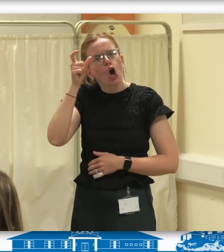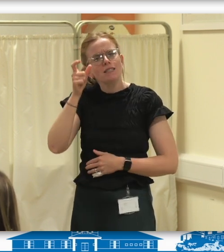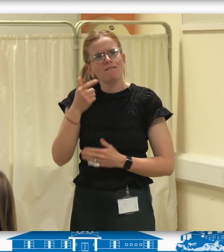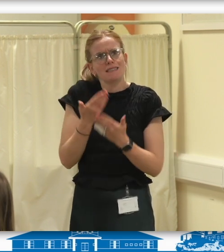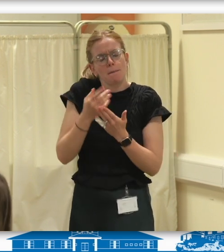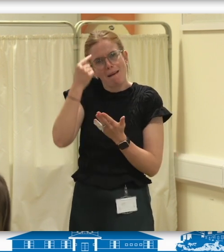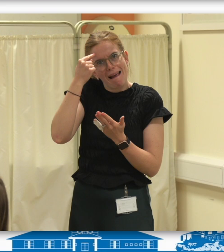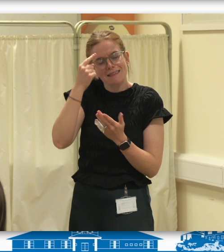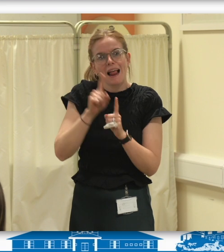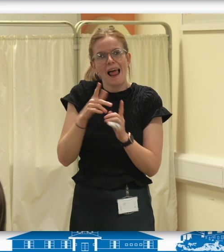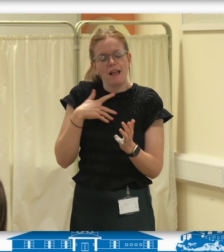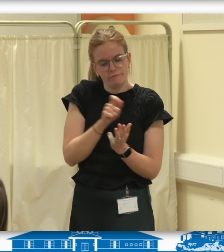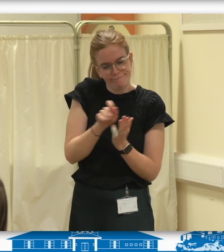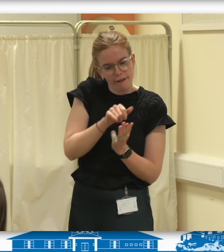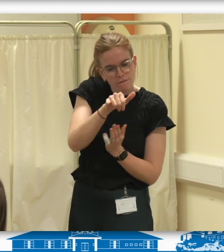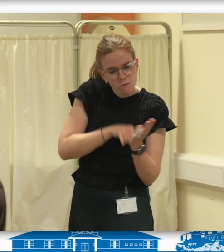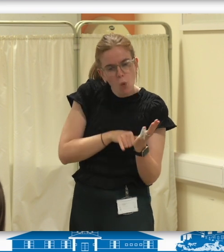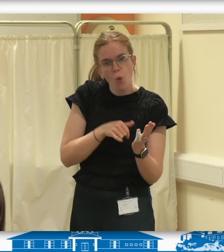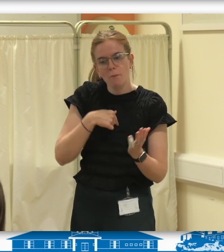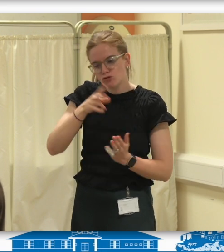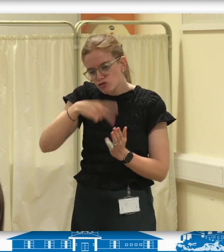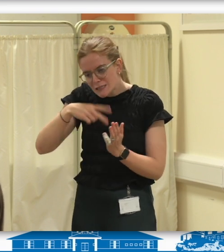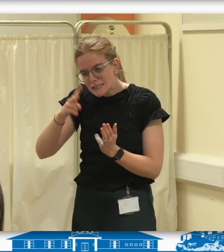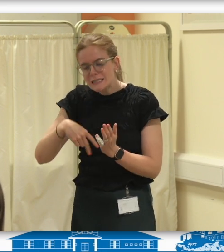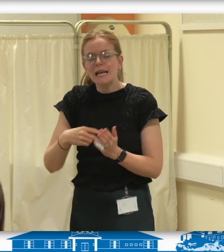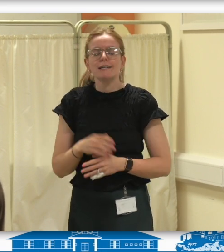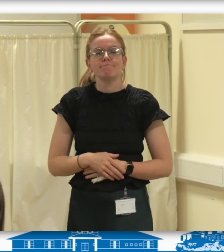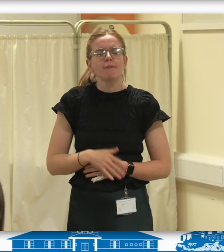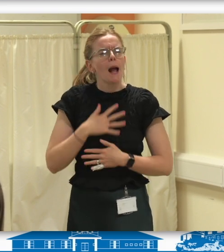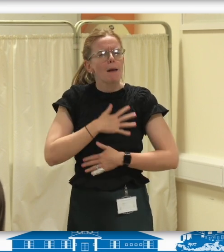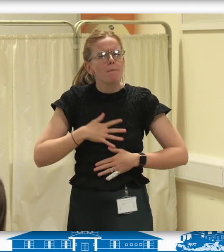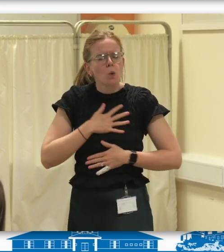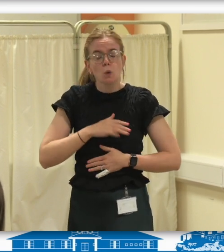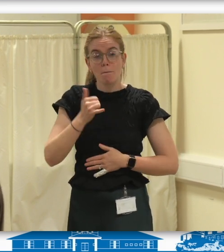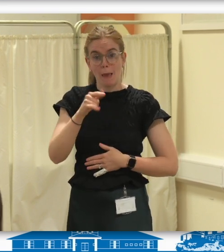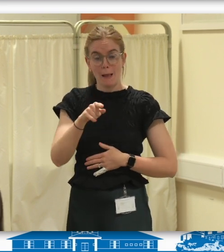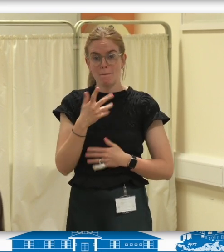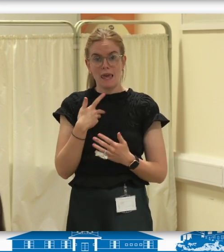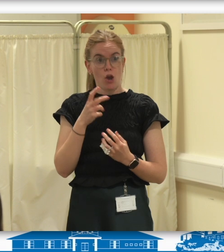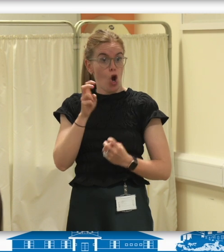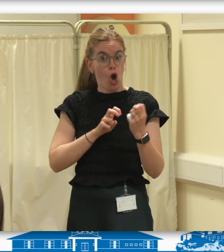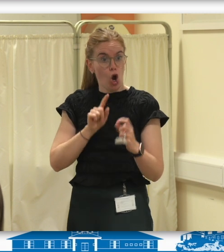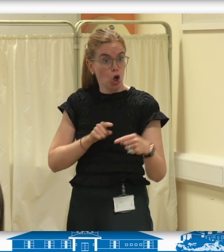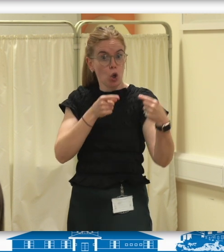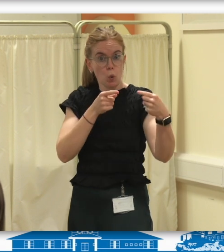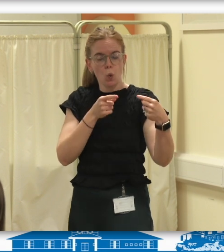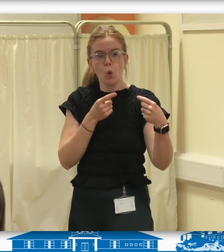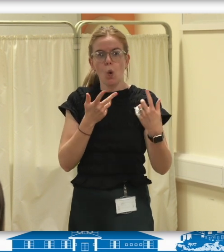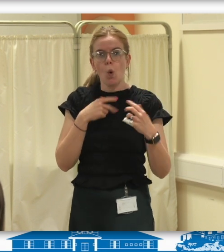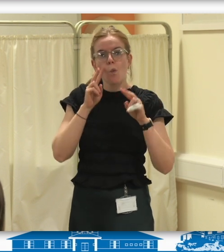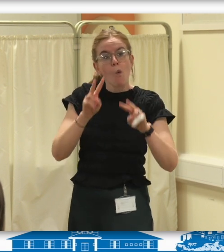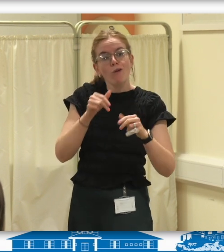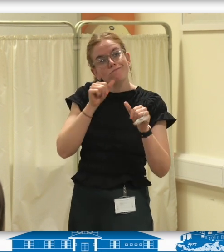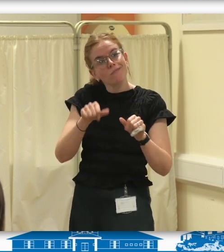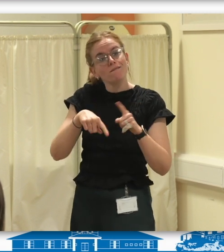form, reading. Emotional demand might be an argument with somebody or it might be watching your favourite football